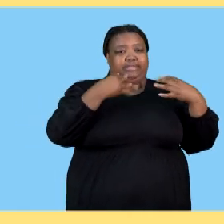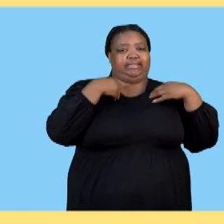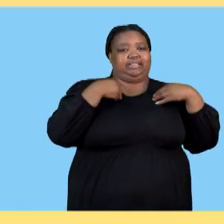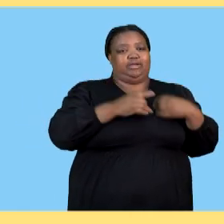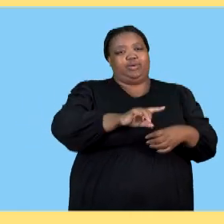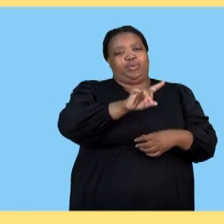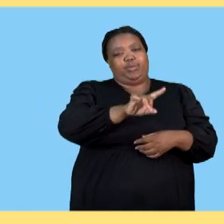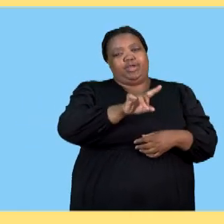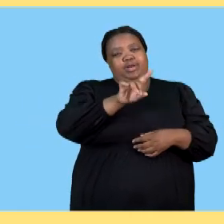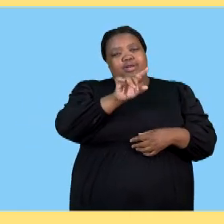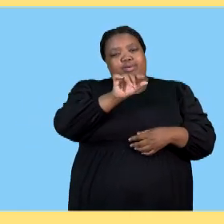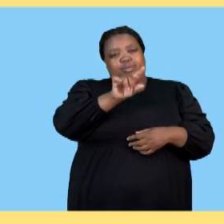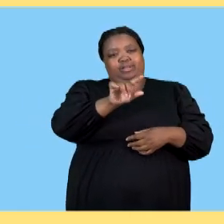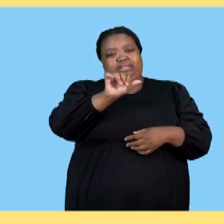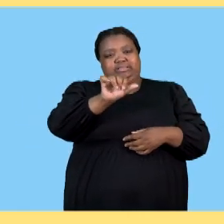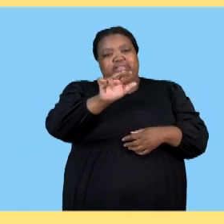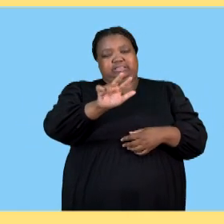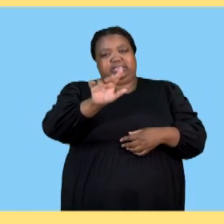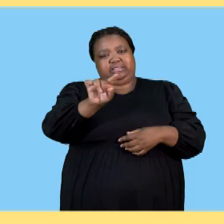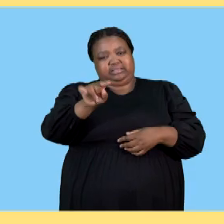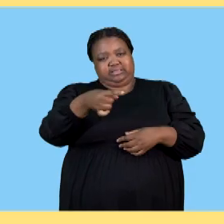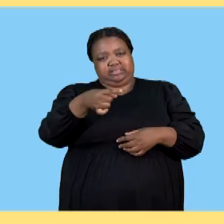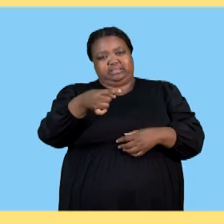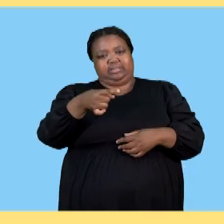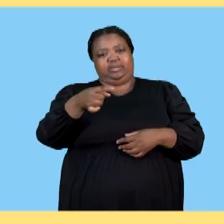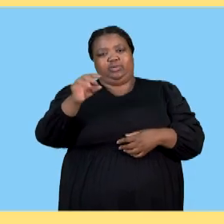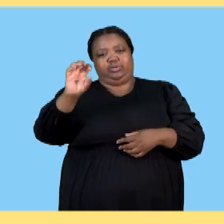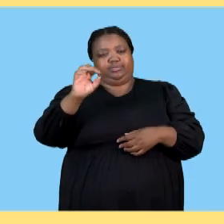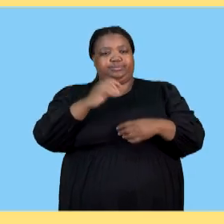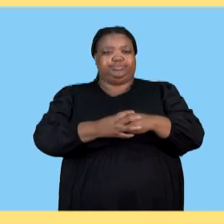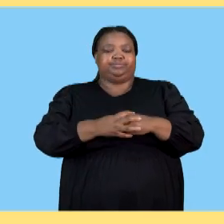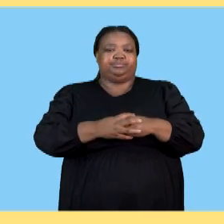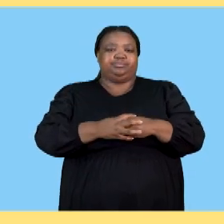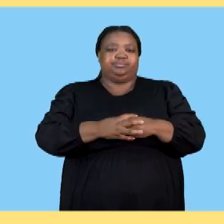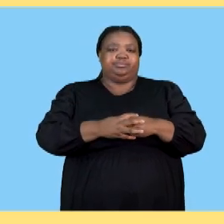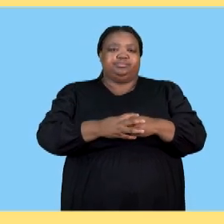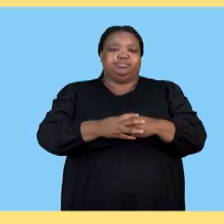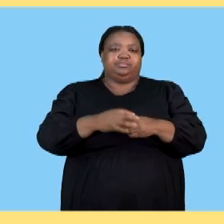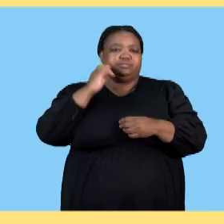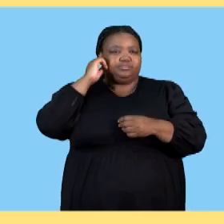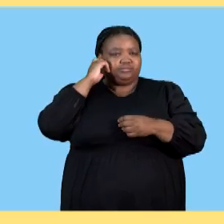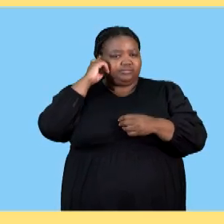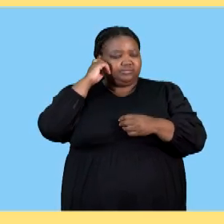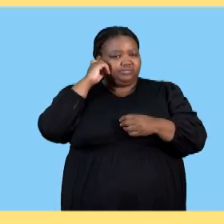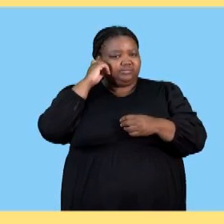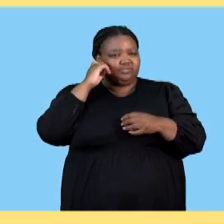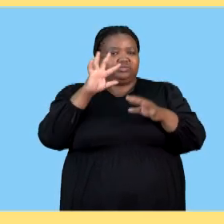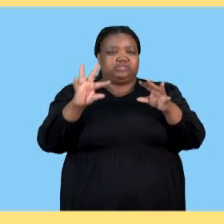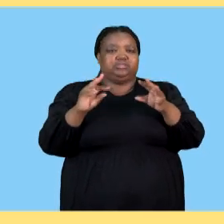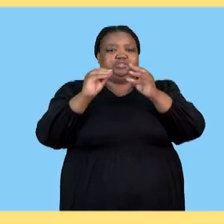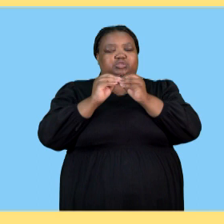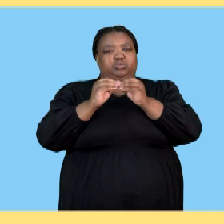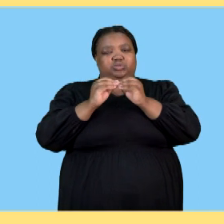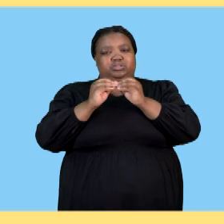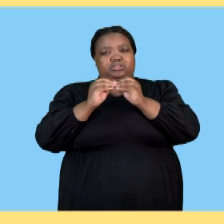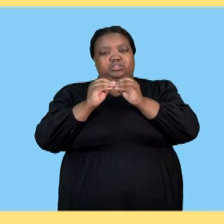are 1,168,000. We bring it here. There is 1,168,000. Then I also bring